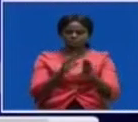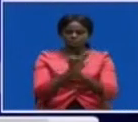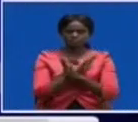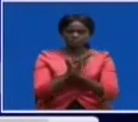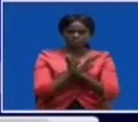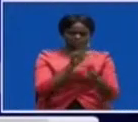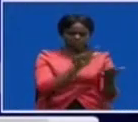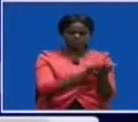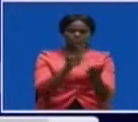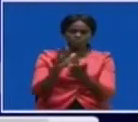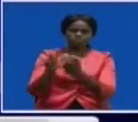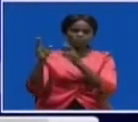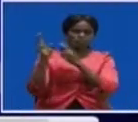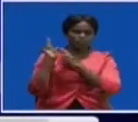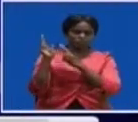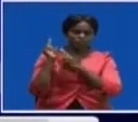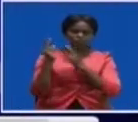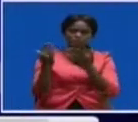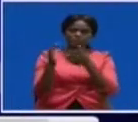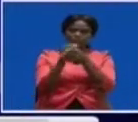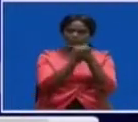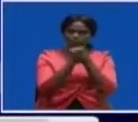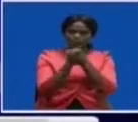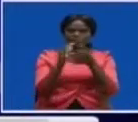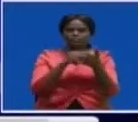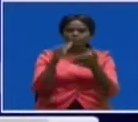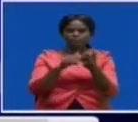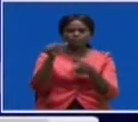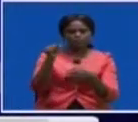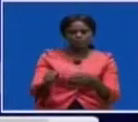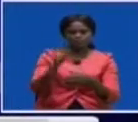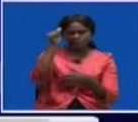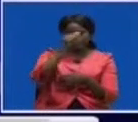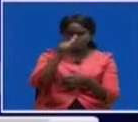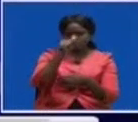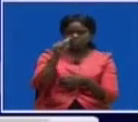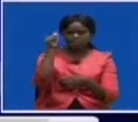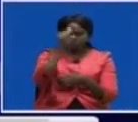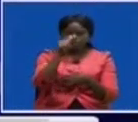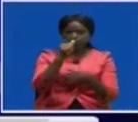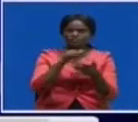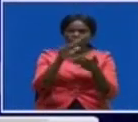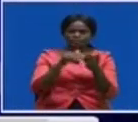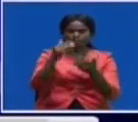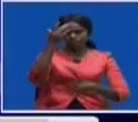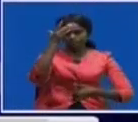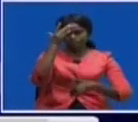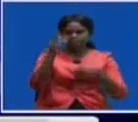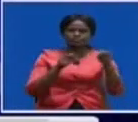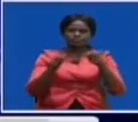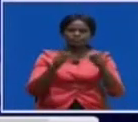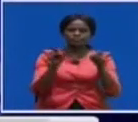Zambia has signed the host agreement for the Regional Collaborating Center for Southern Africa under the Africa Center for Disease Control